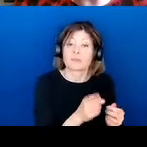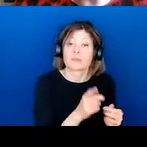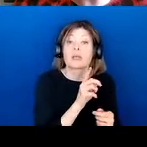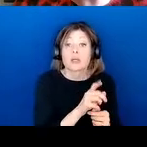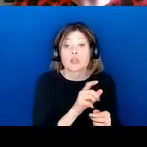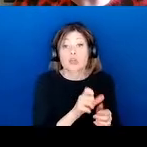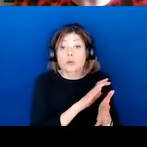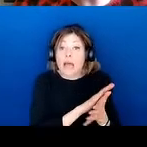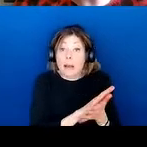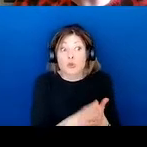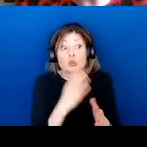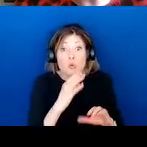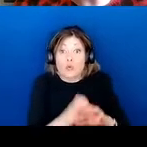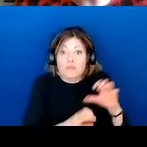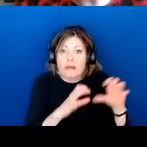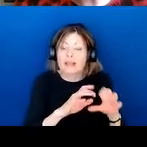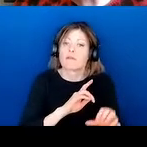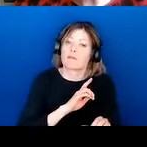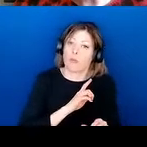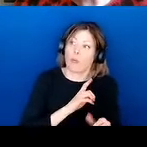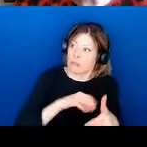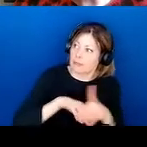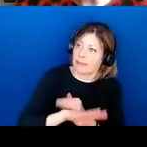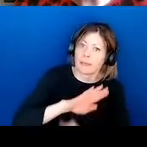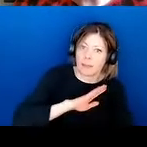a commercial venture.